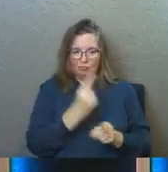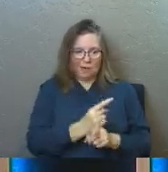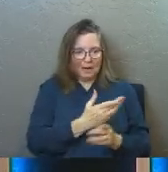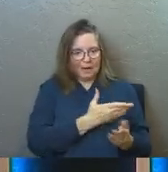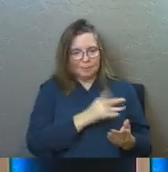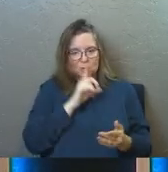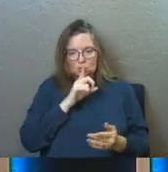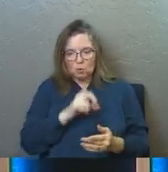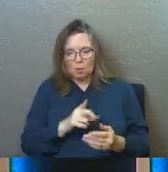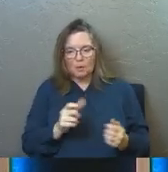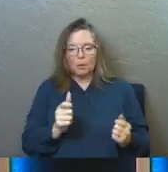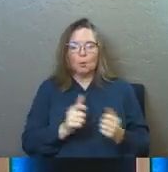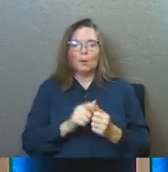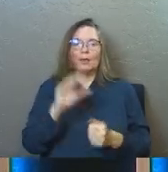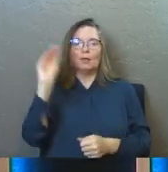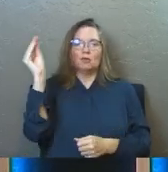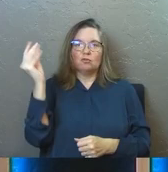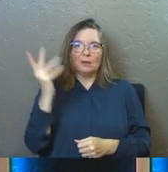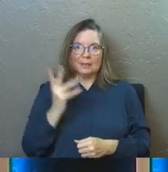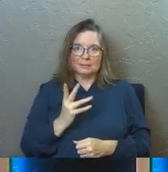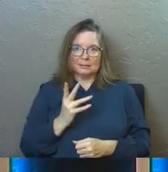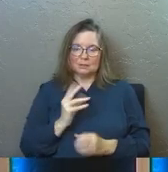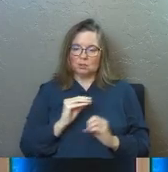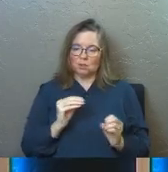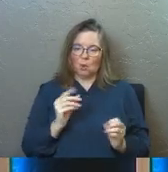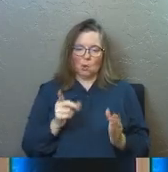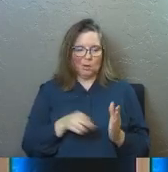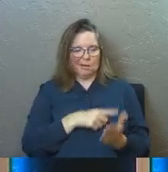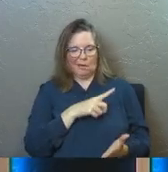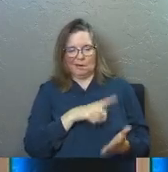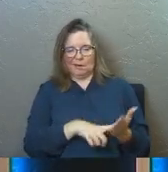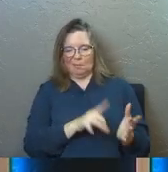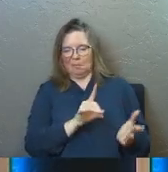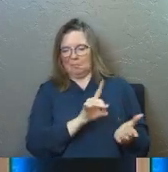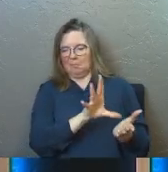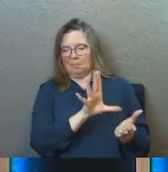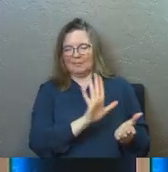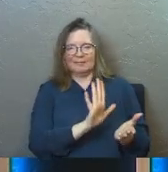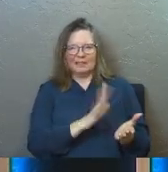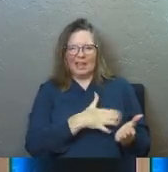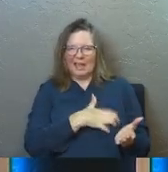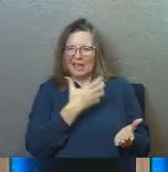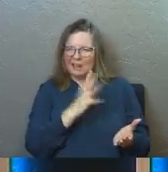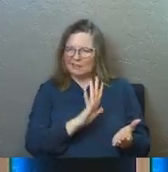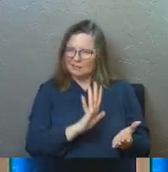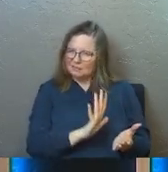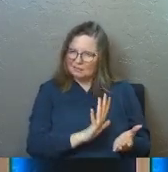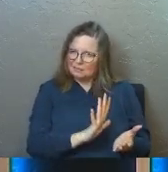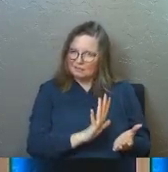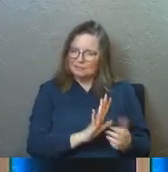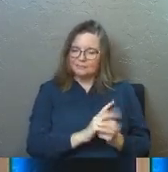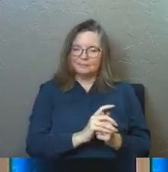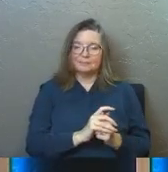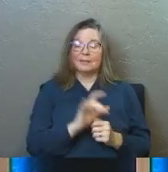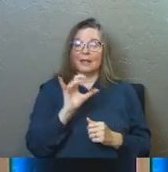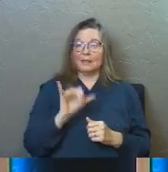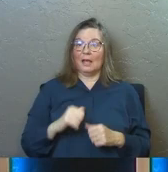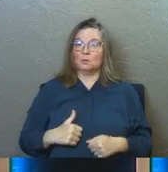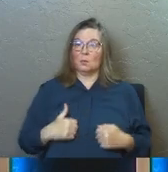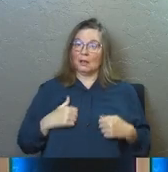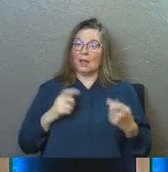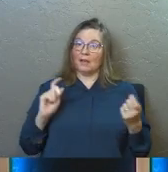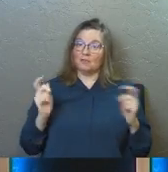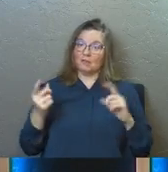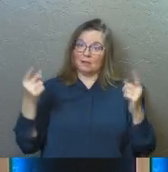right, and bring truth, but with grace, no condemnation, no hate, no anger. That's where life